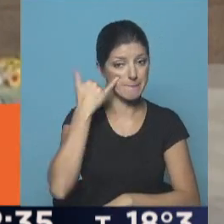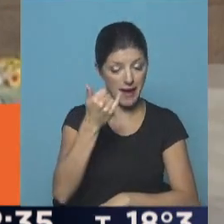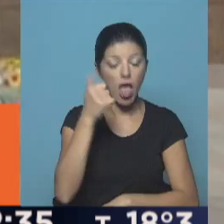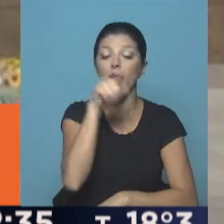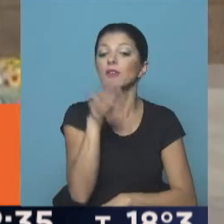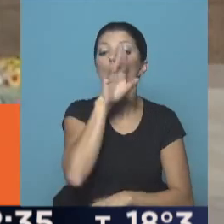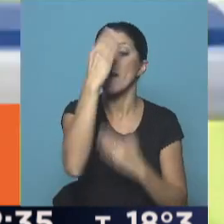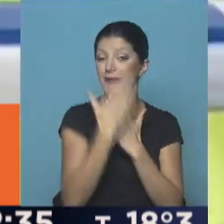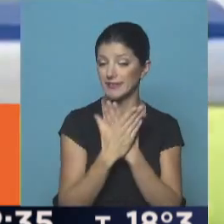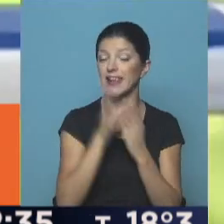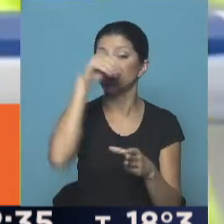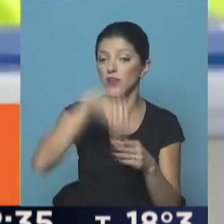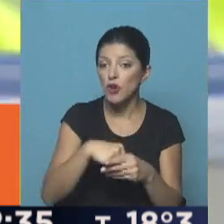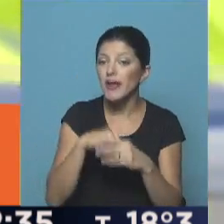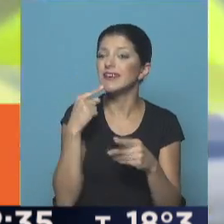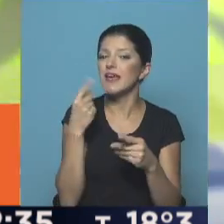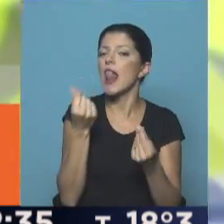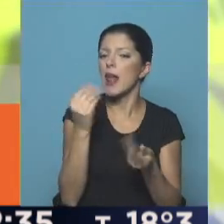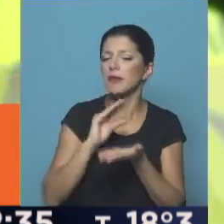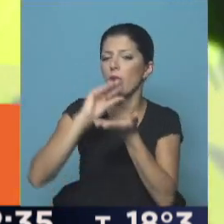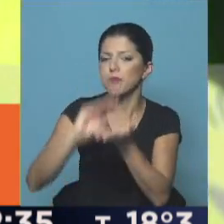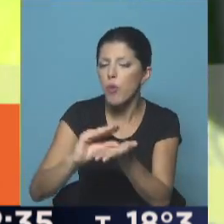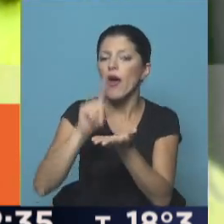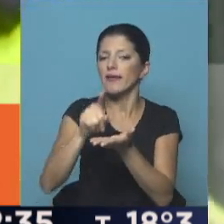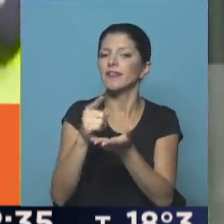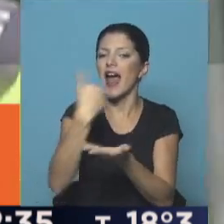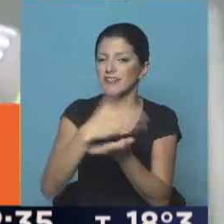Interior autorizó importantes reducciones del personal policial.